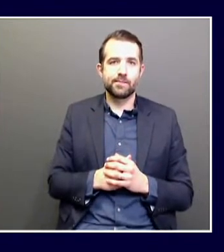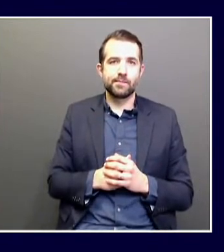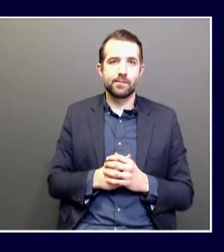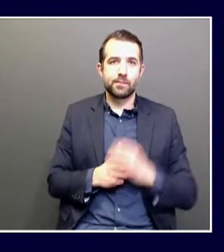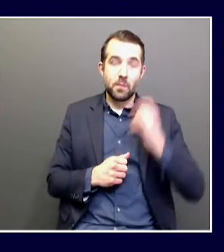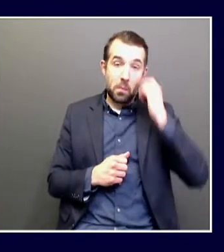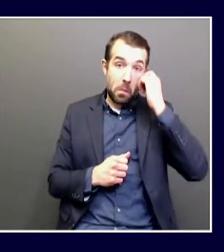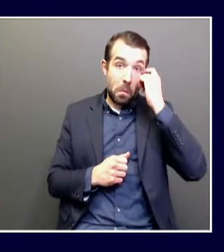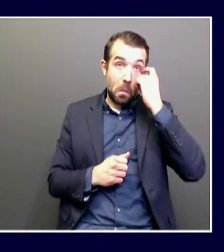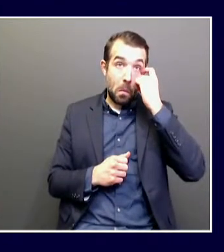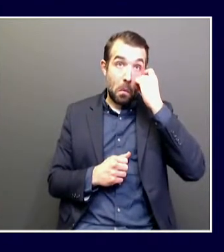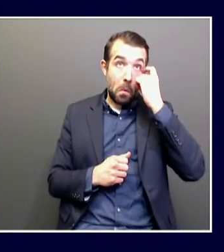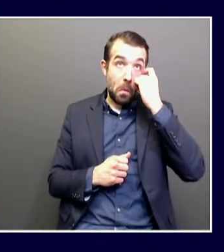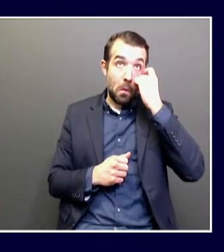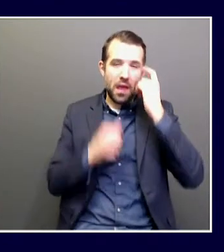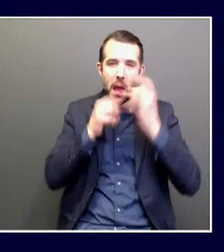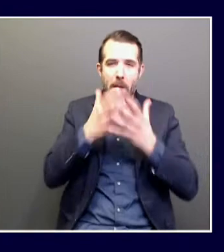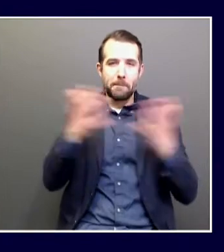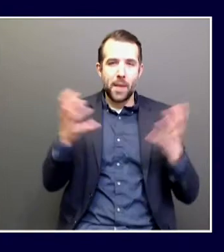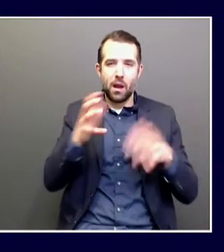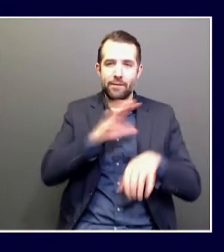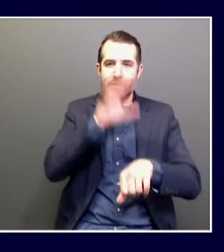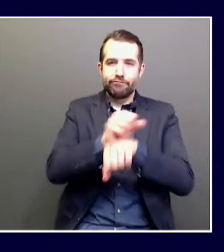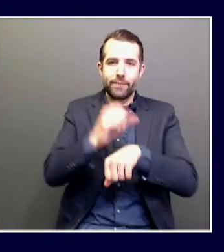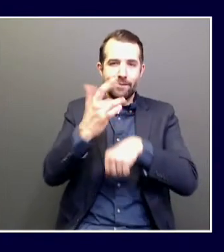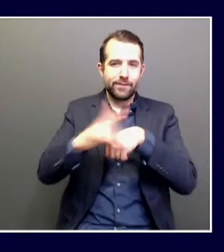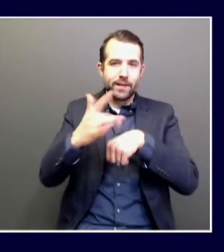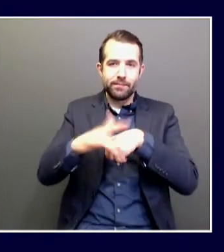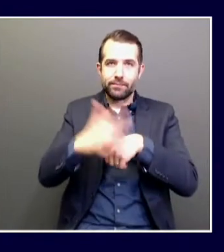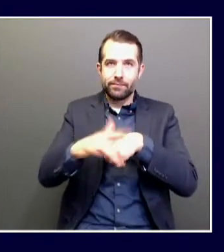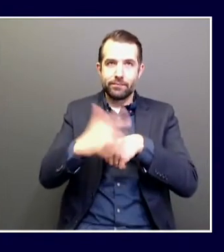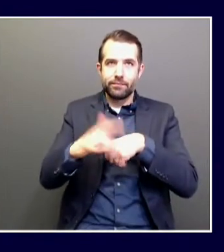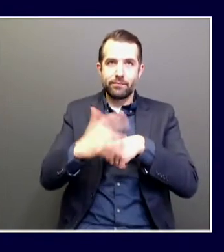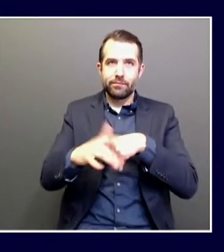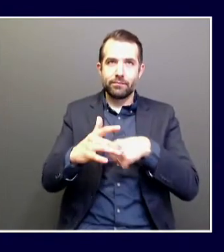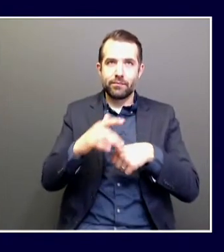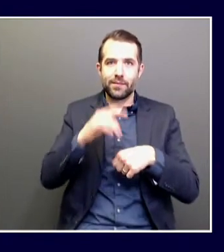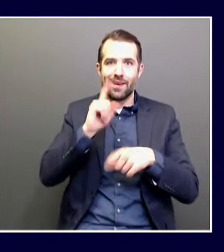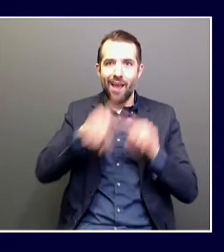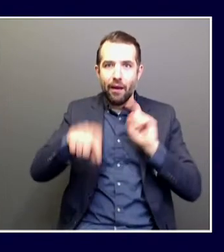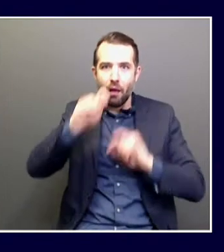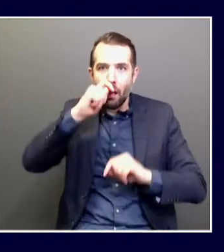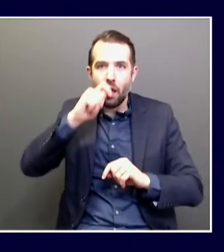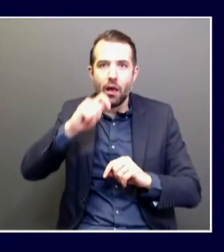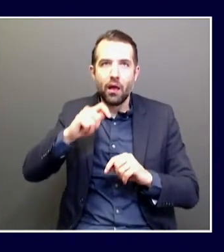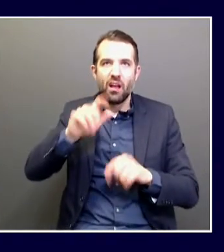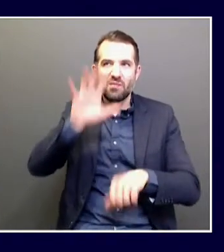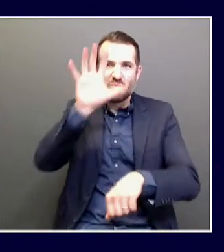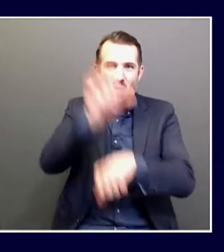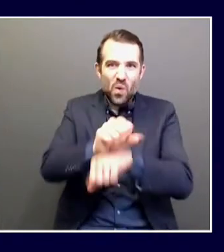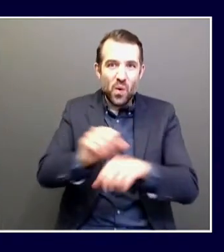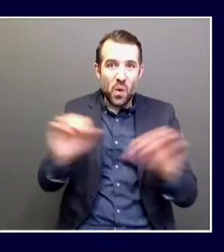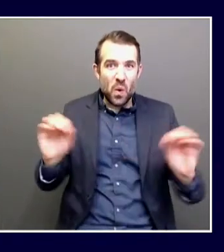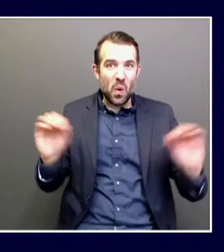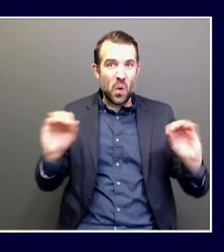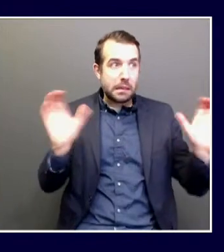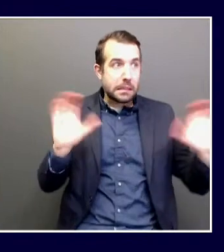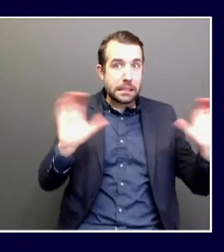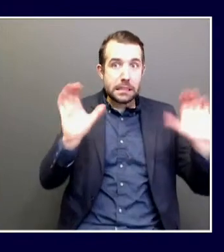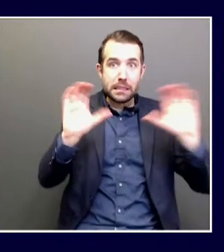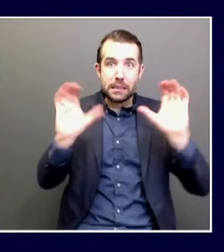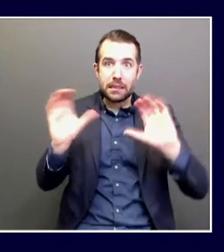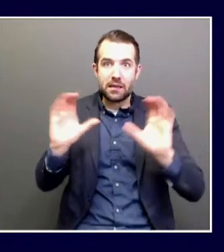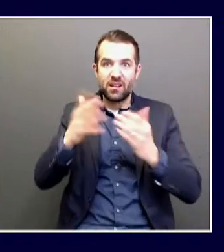lot of appointments available, a lot of people are turning to those at-home tests, but are those at-home test kits effective at